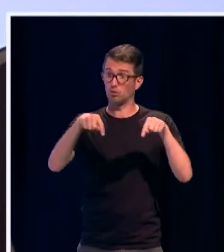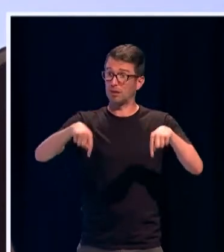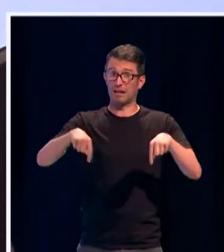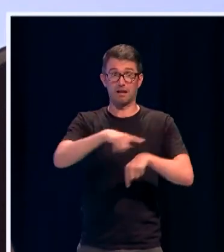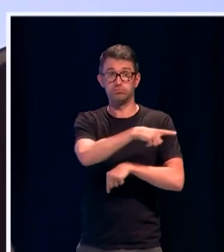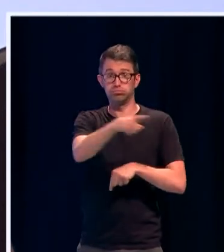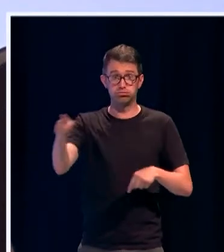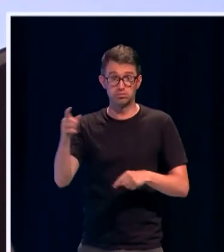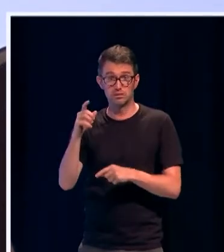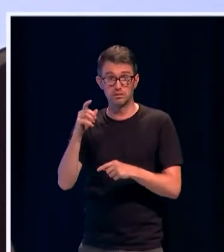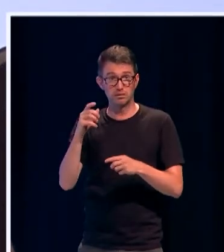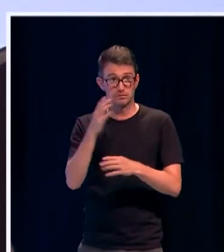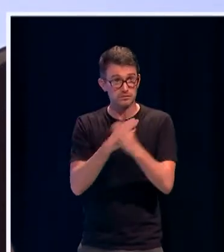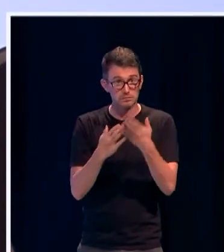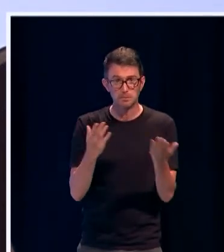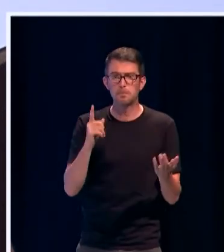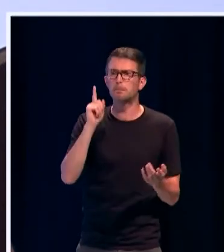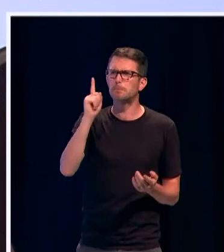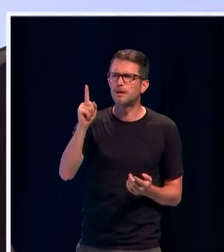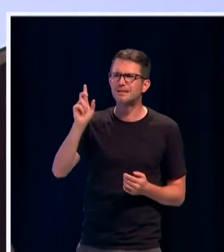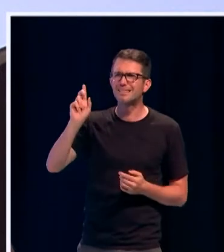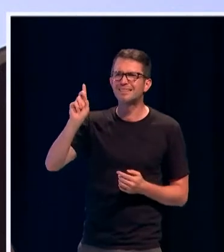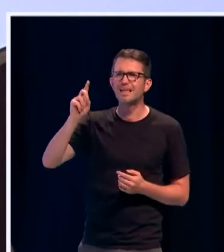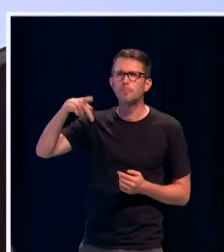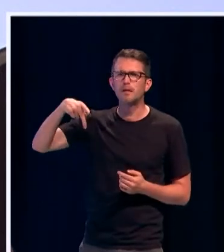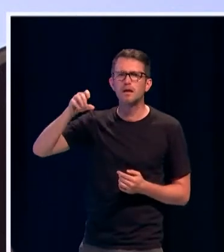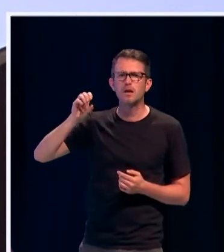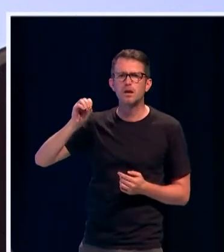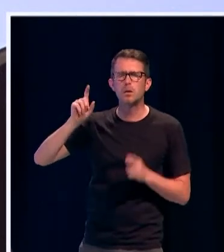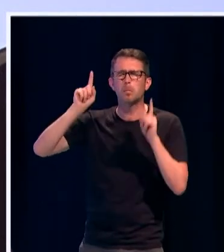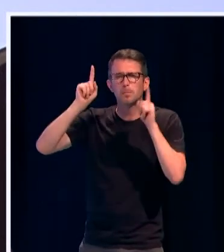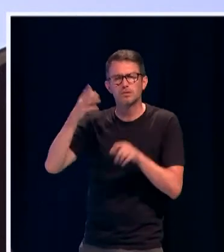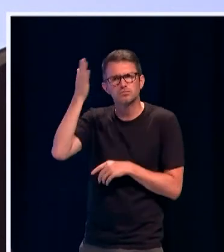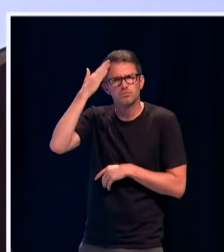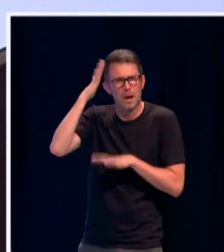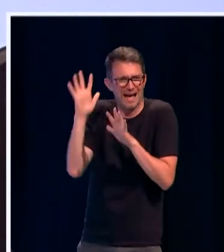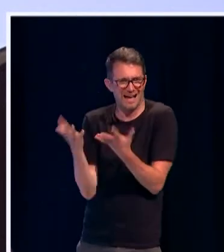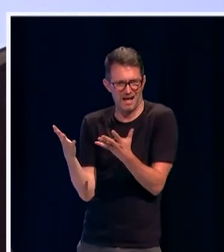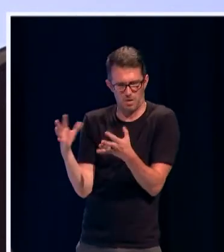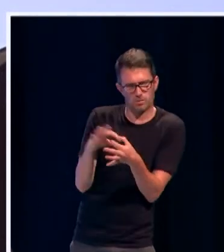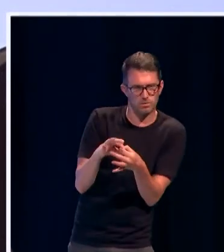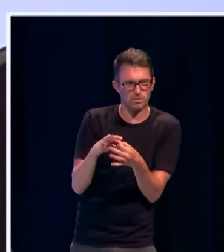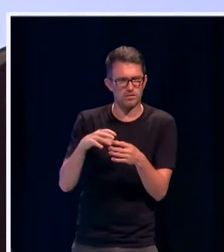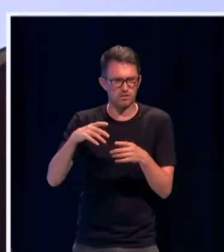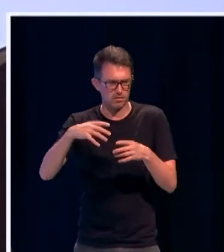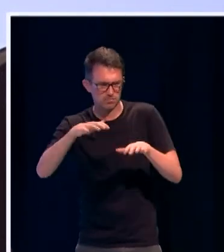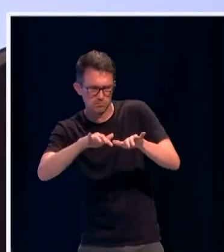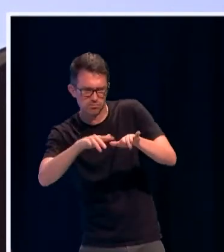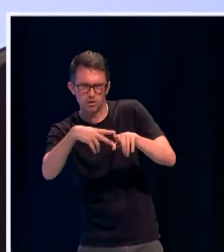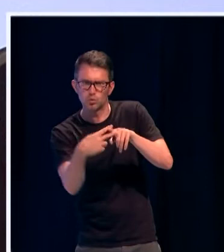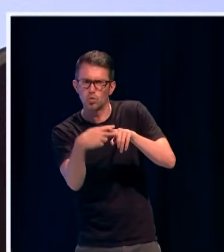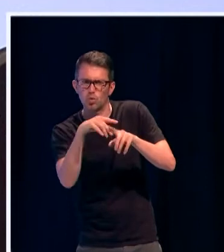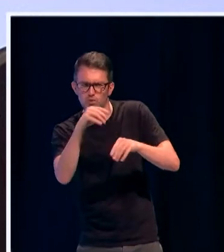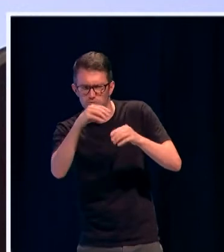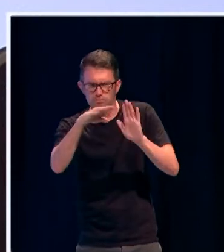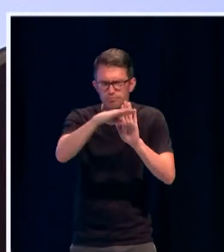experts in those tools. And making sure that people unlock the potential that are in the products that they have. It's incredible